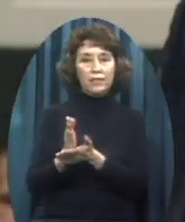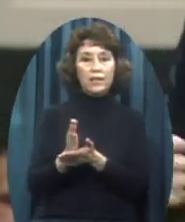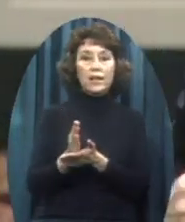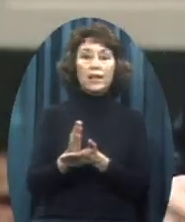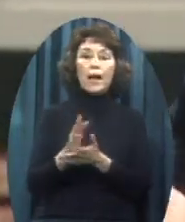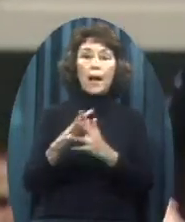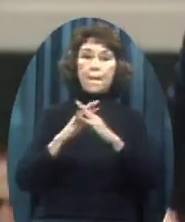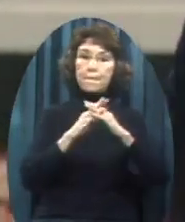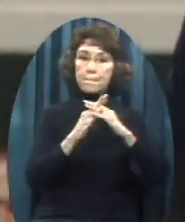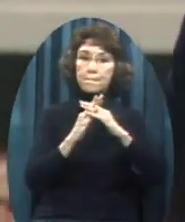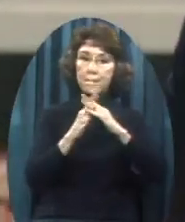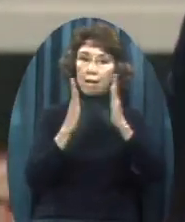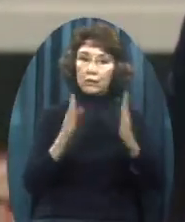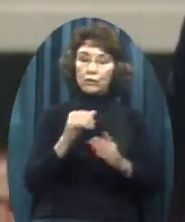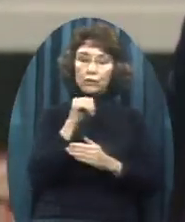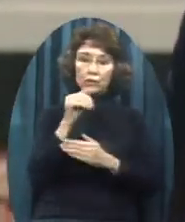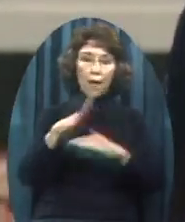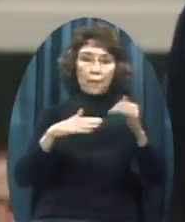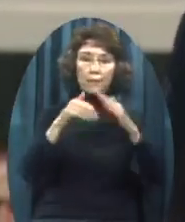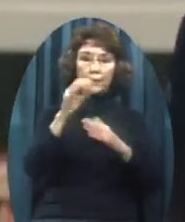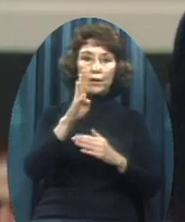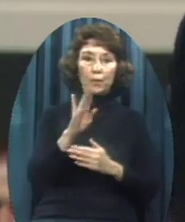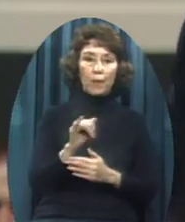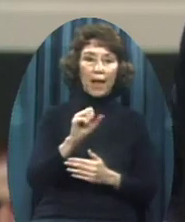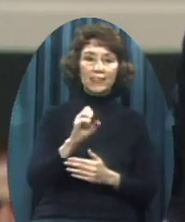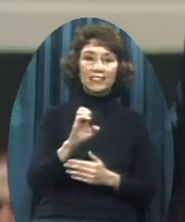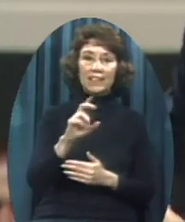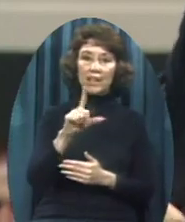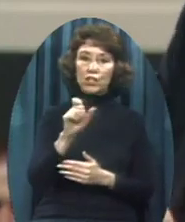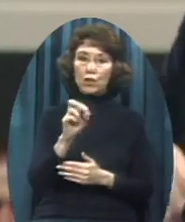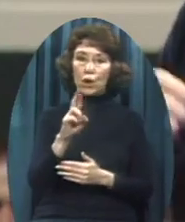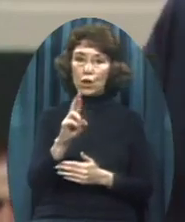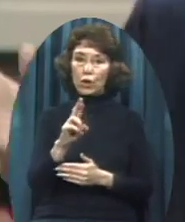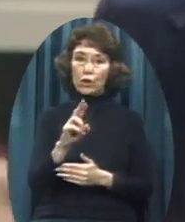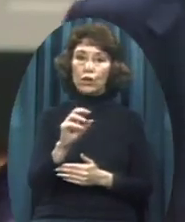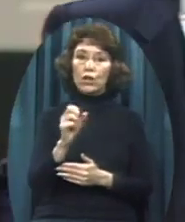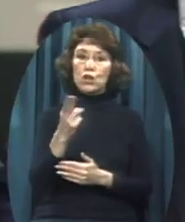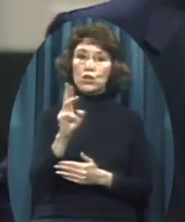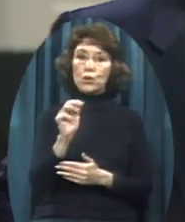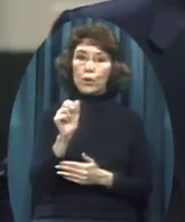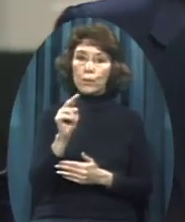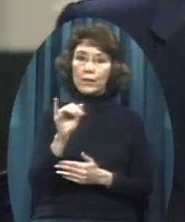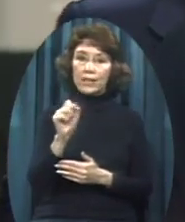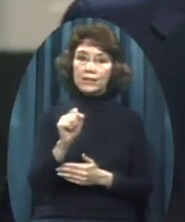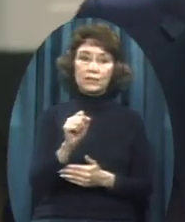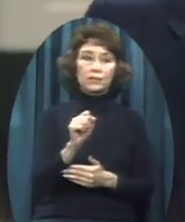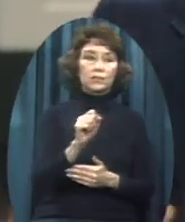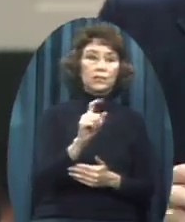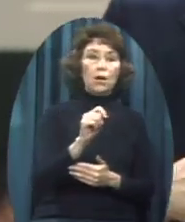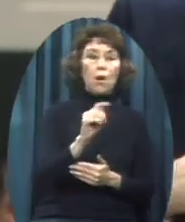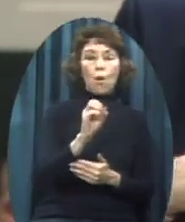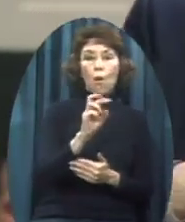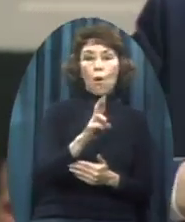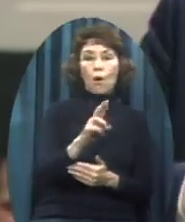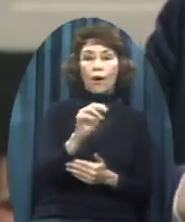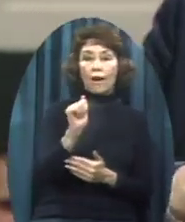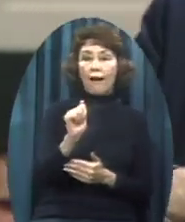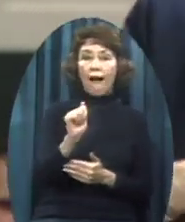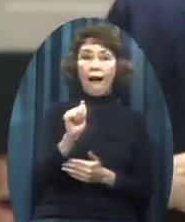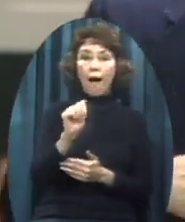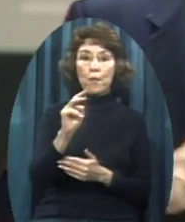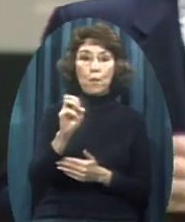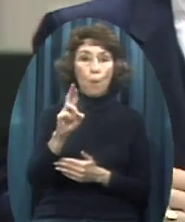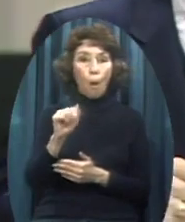built by intellectual elitist or secular humanist or amoral humanist. This nation wasn't built by